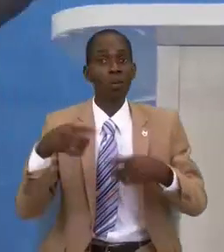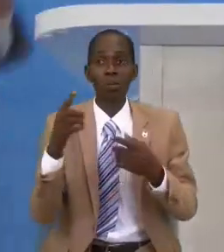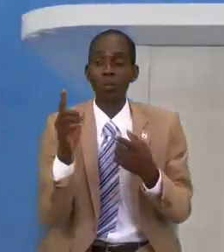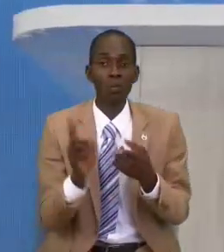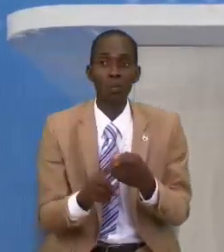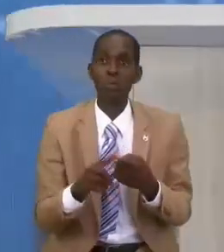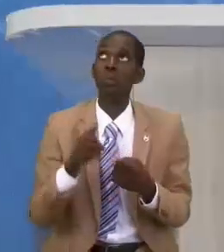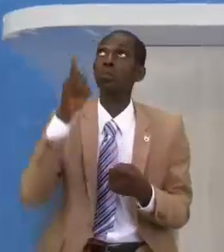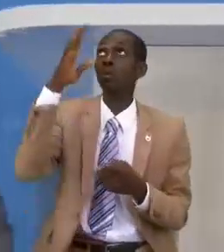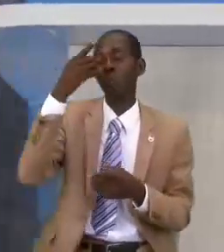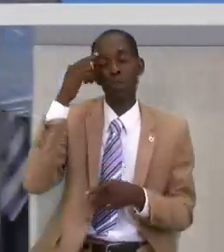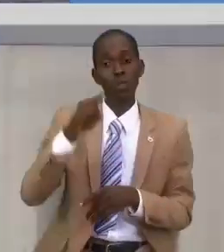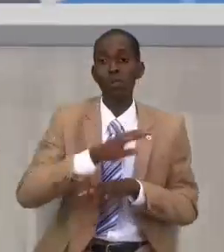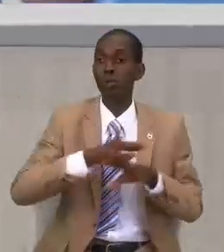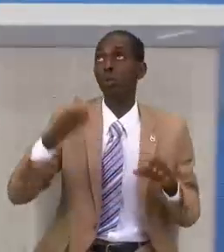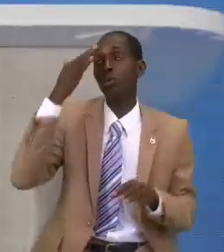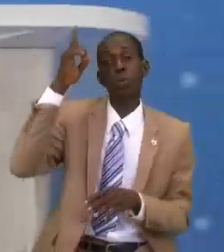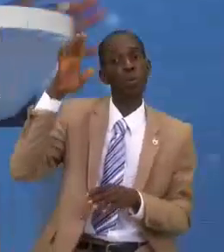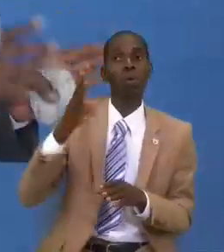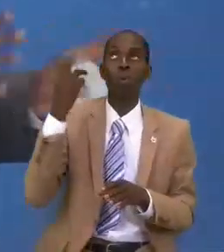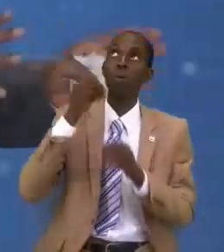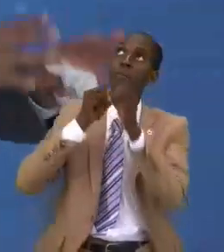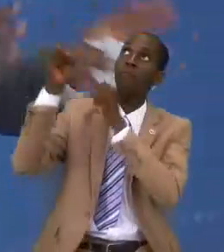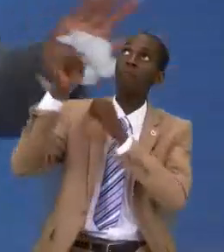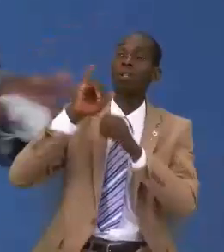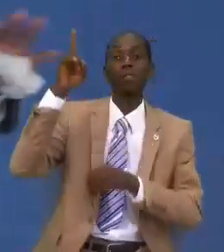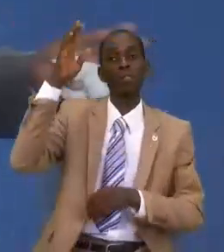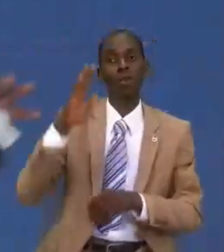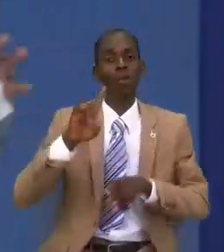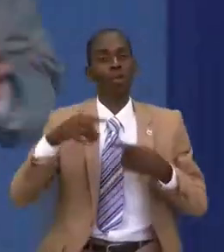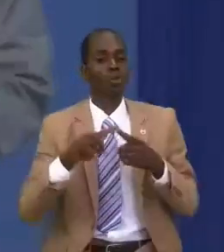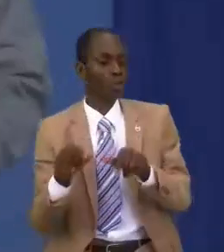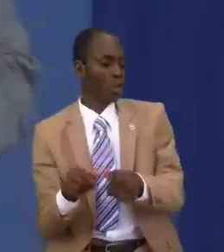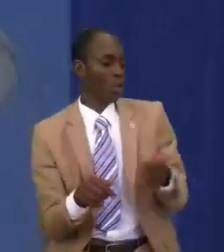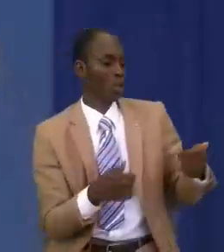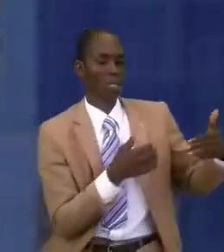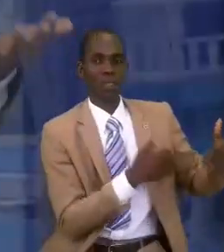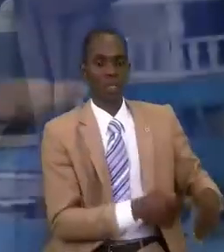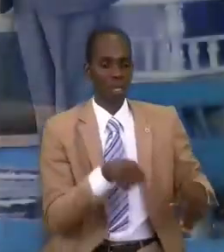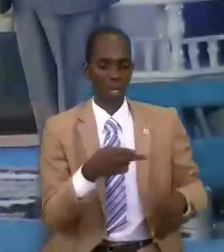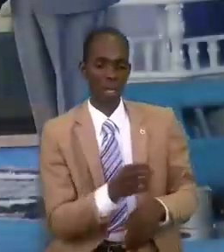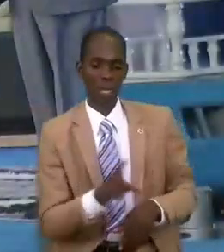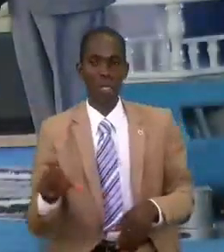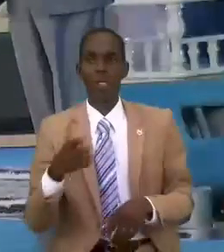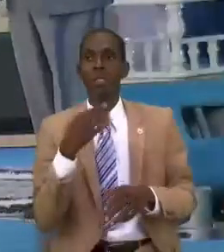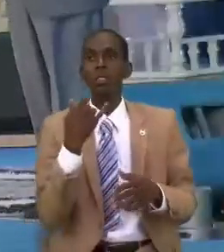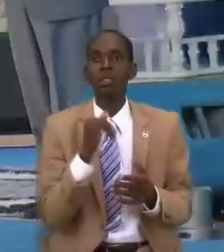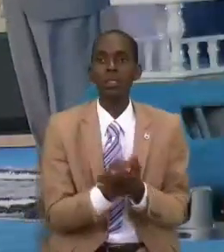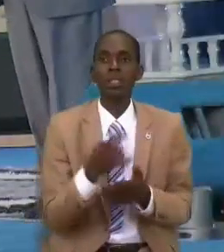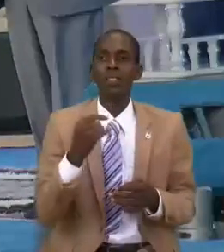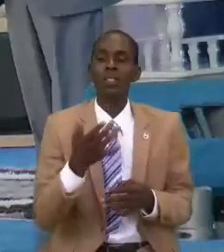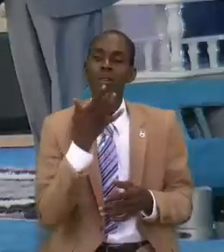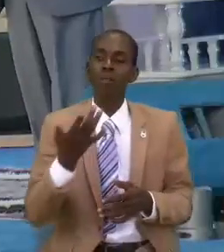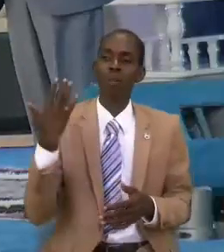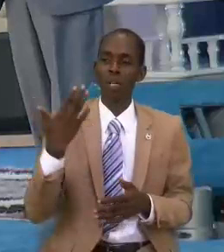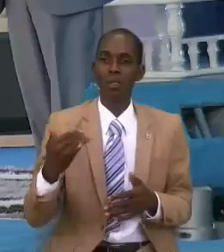He went to the other side. That's what God was saying. He said the former things, what he had said before, they are all come to pass. Jericho